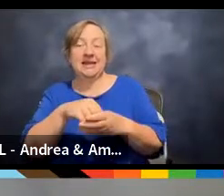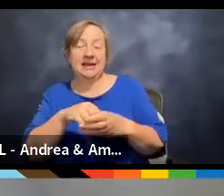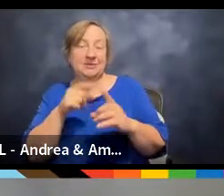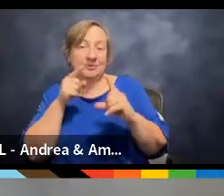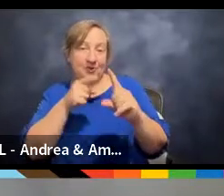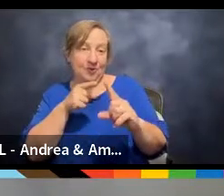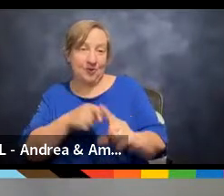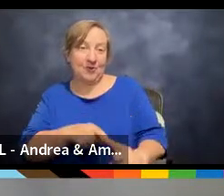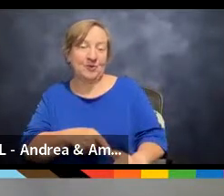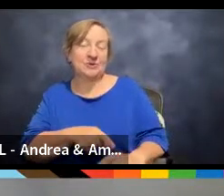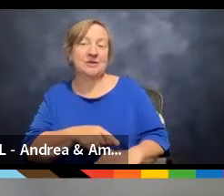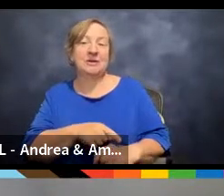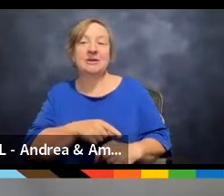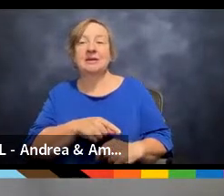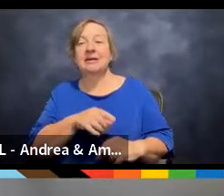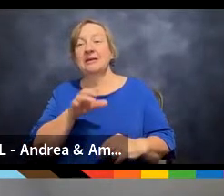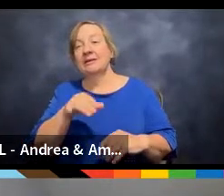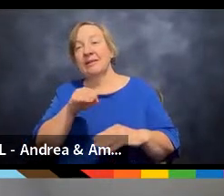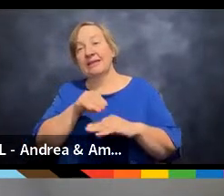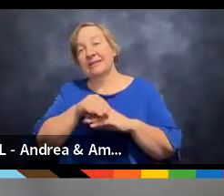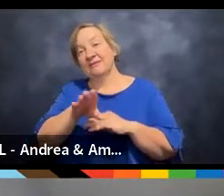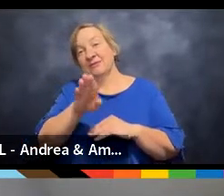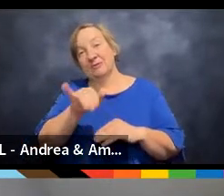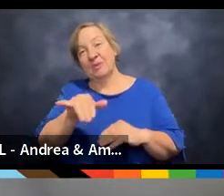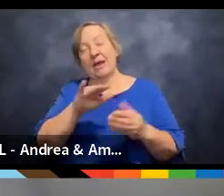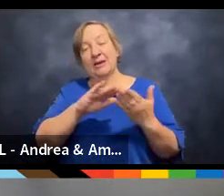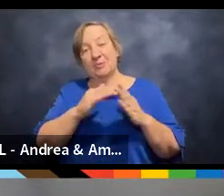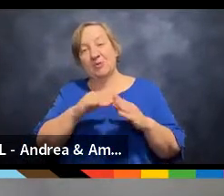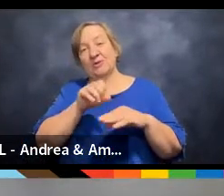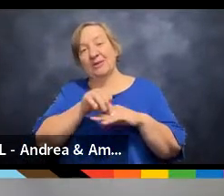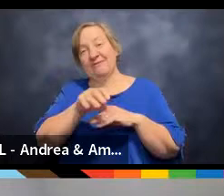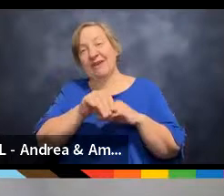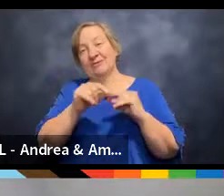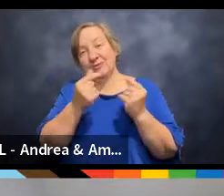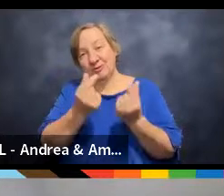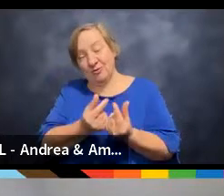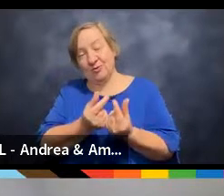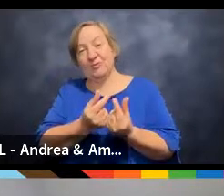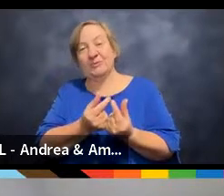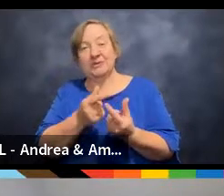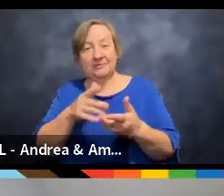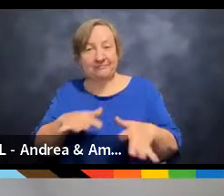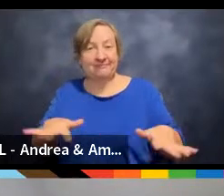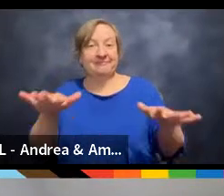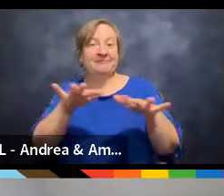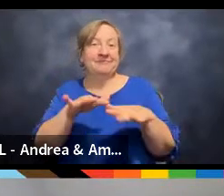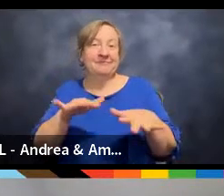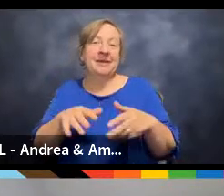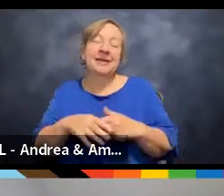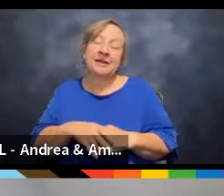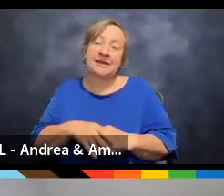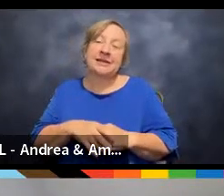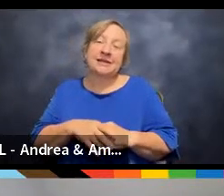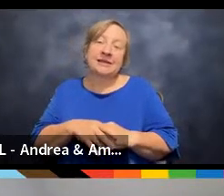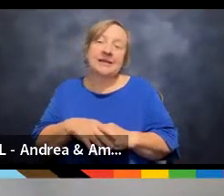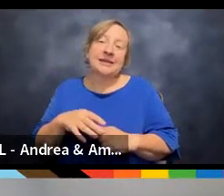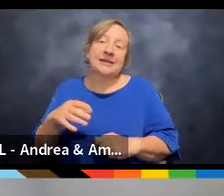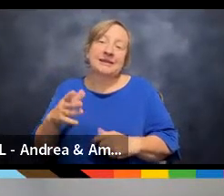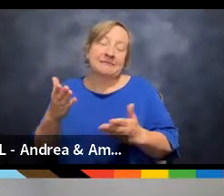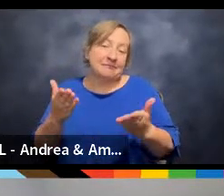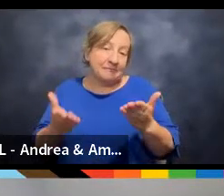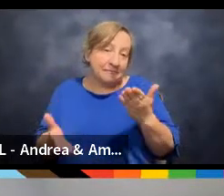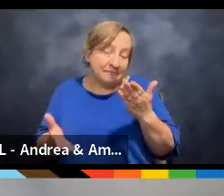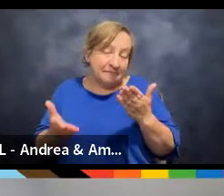has been influenced by the community advisory group's values. And so I think perhaps